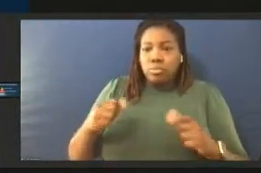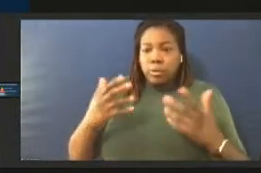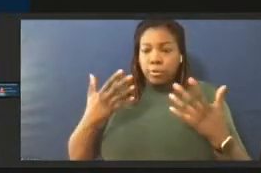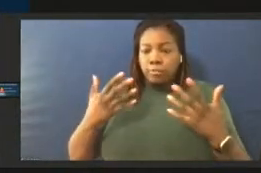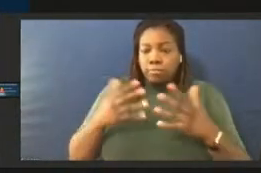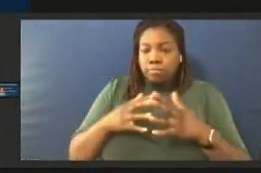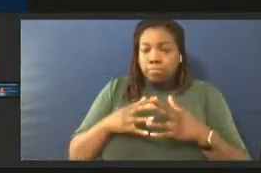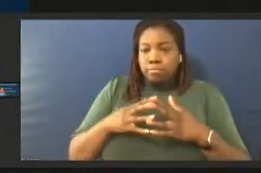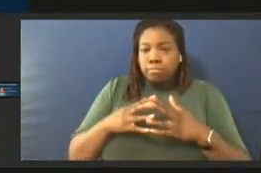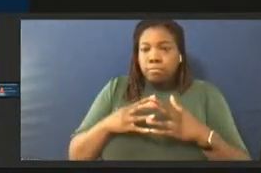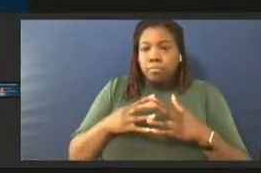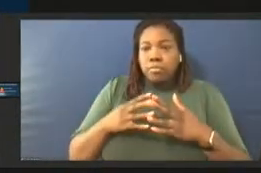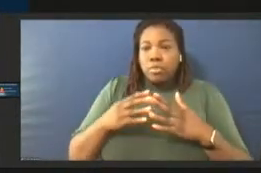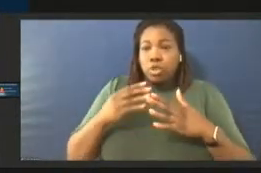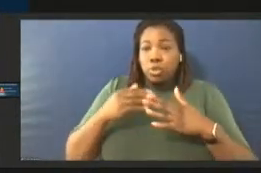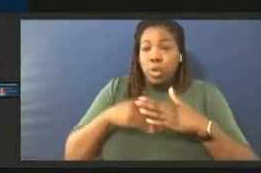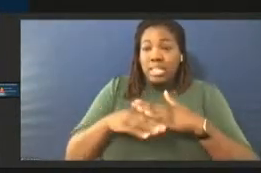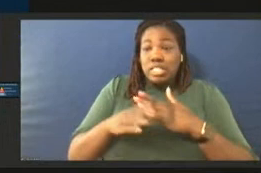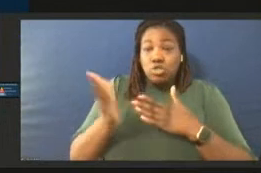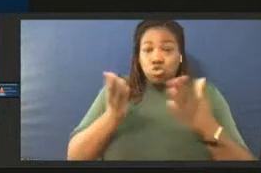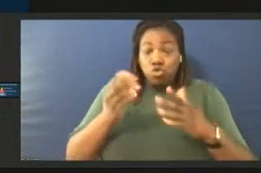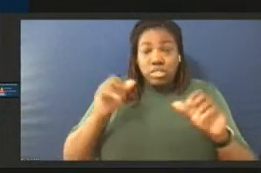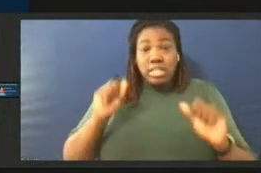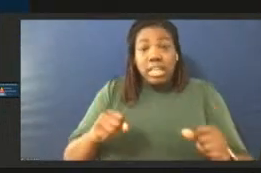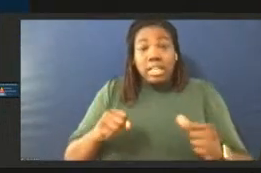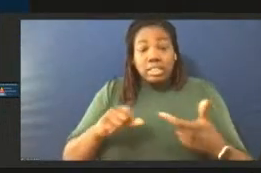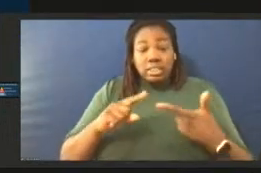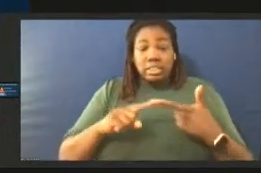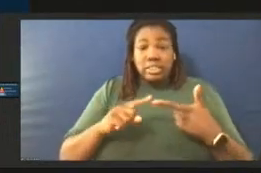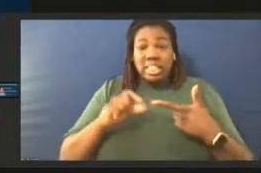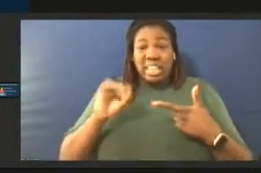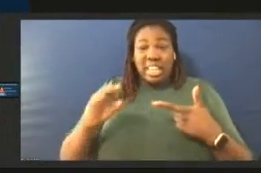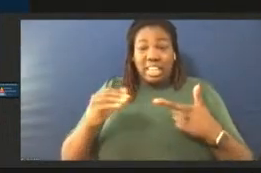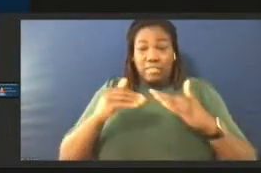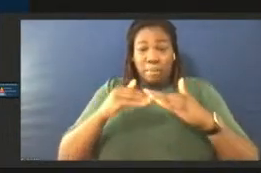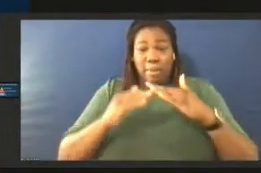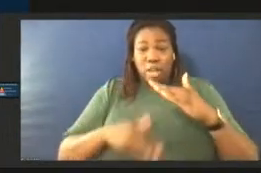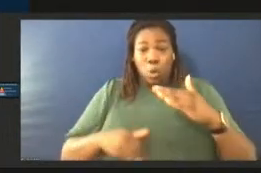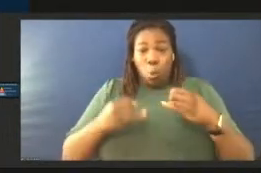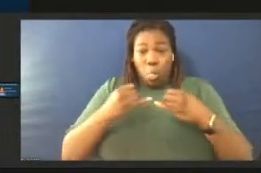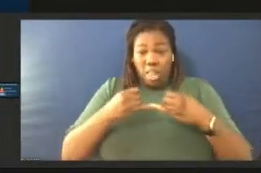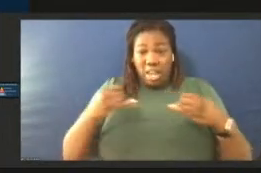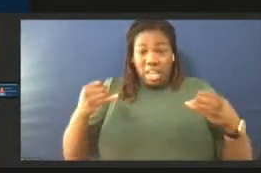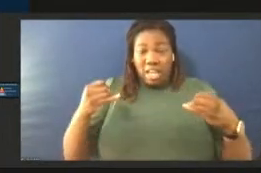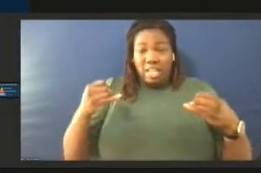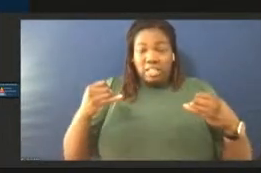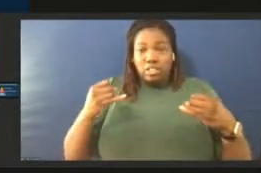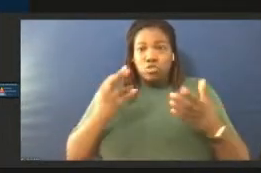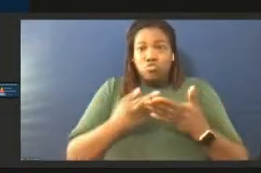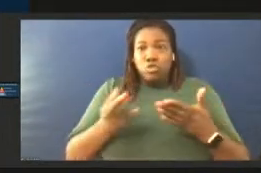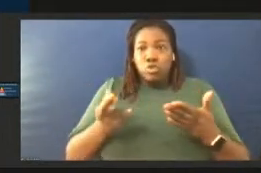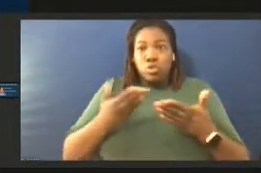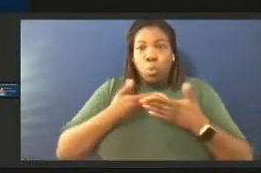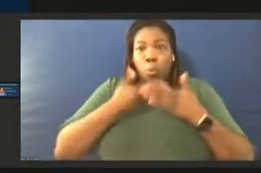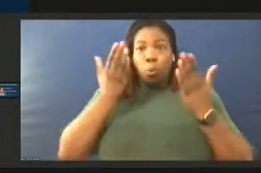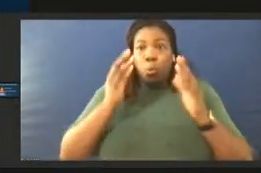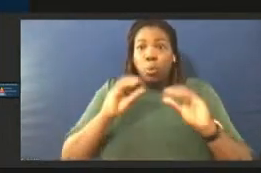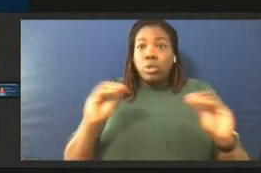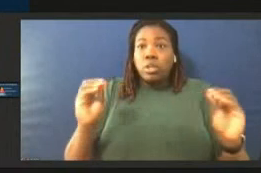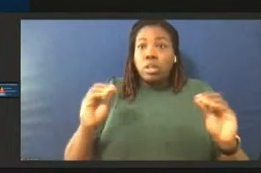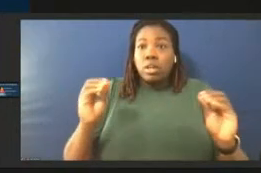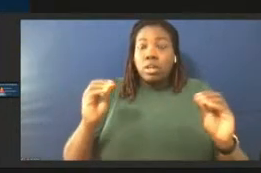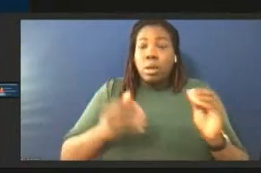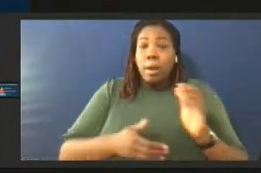so you have access to those services. If, however, you're below the line, there are no resources. In fact, most mental